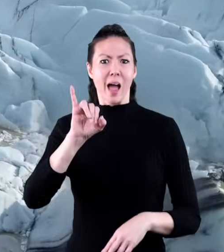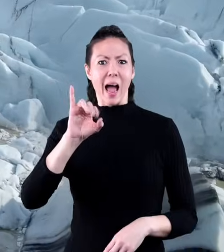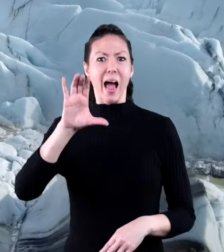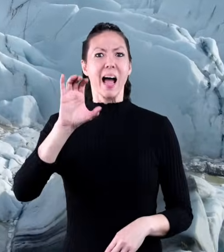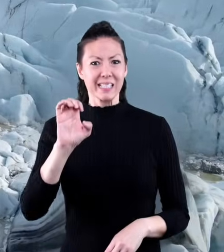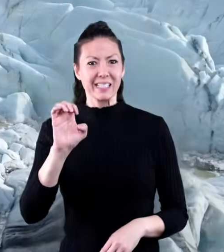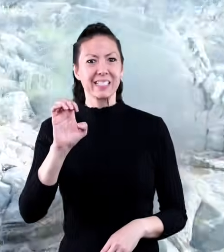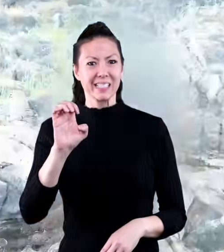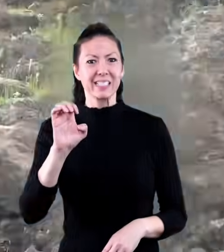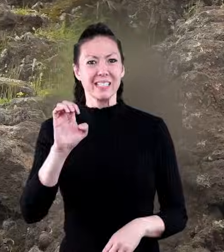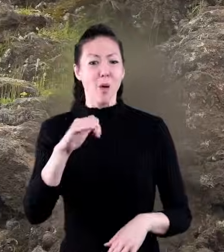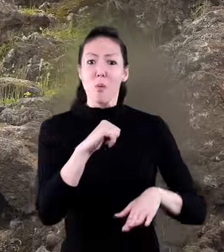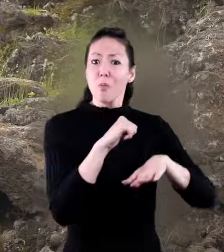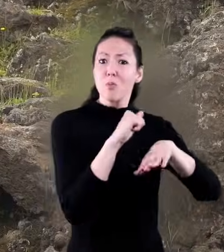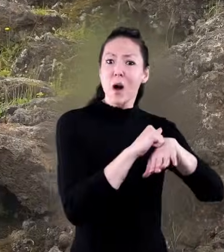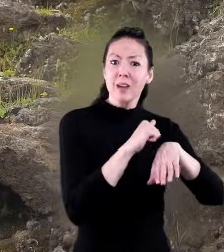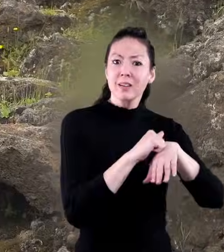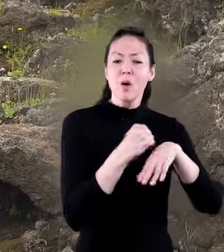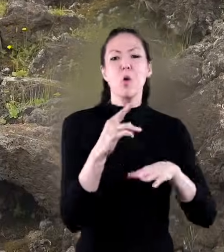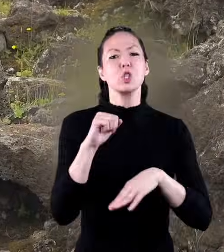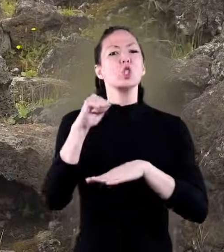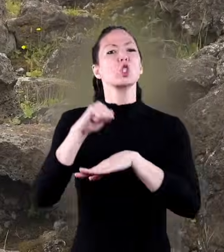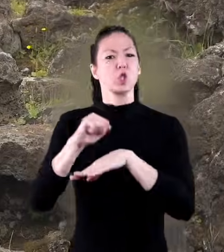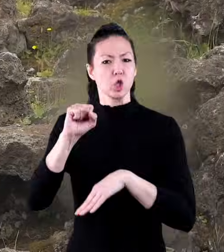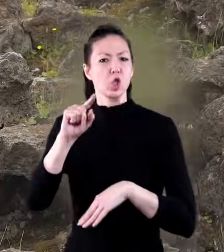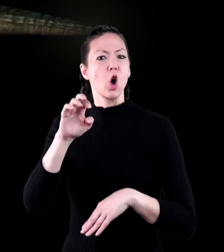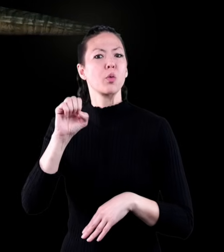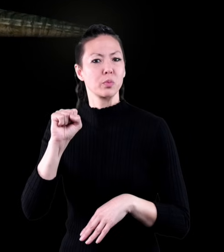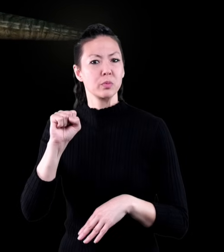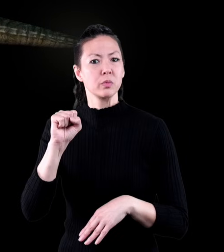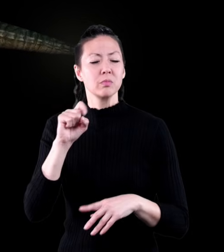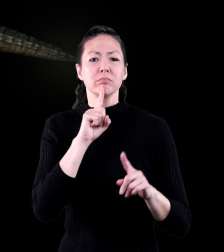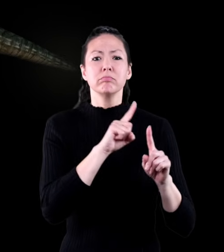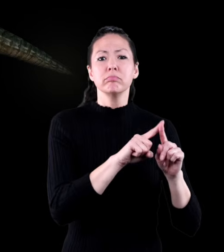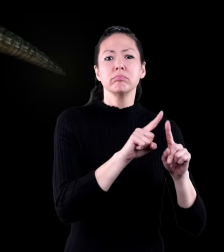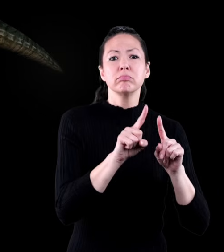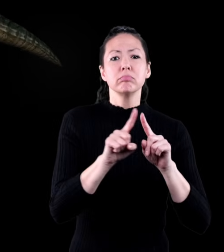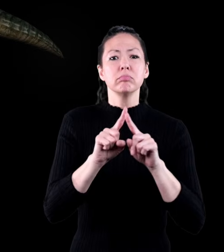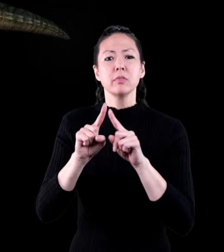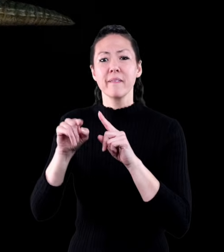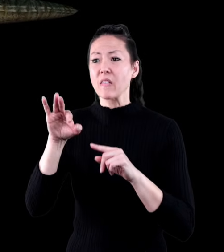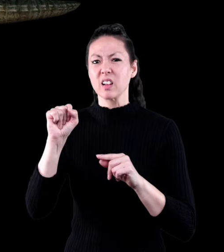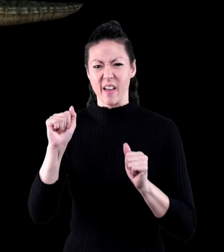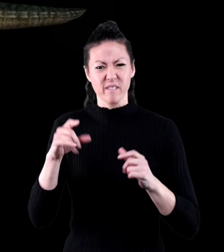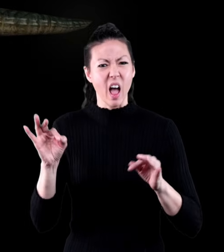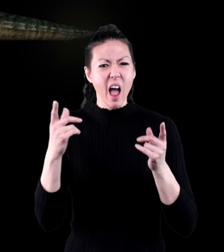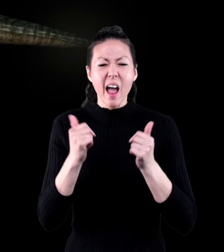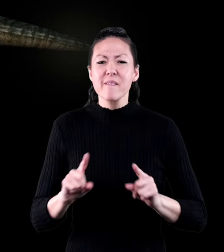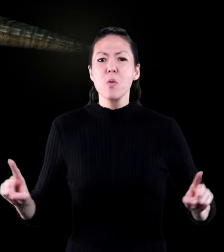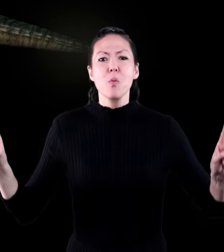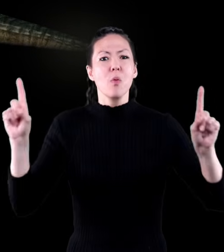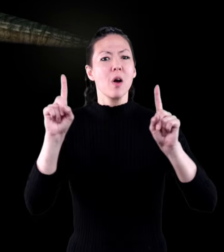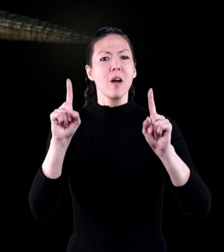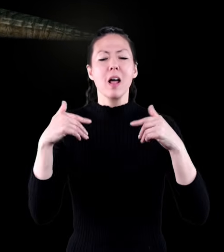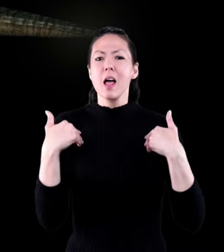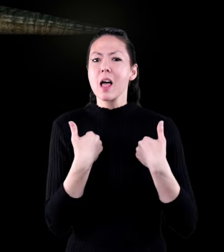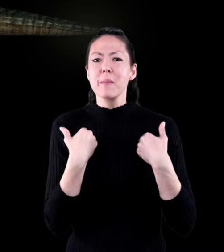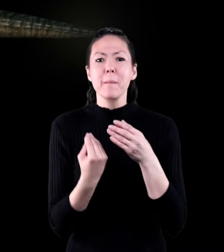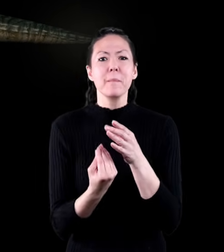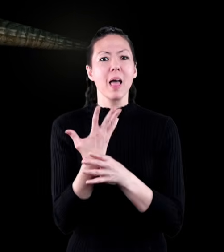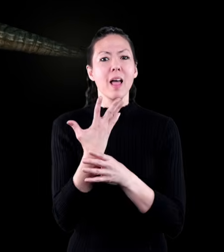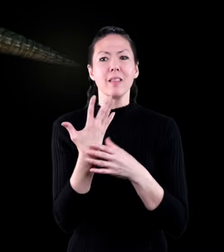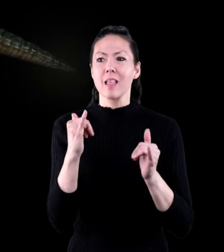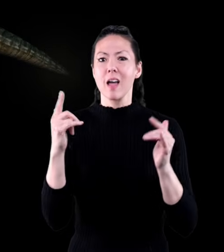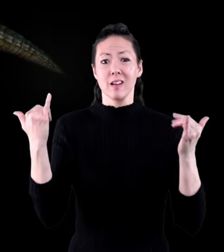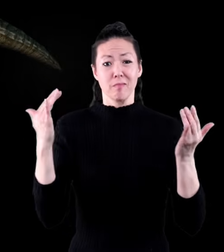ice, rocks, and stones. A lot of the fossils that are found come from animals and plants that are